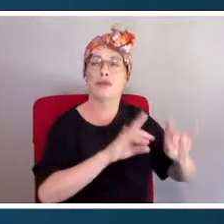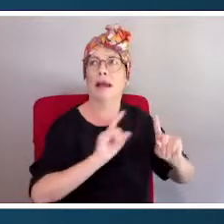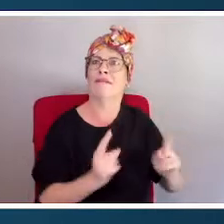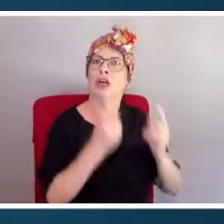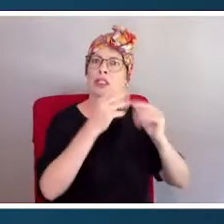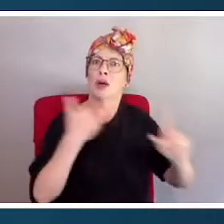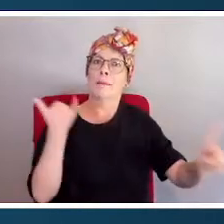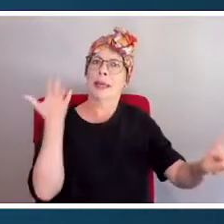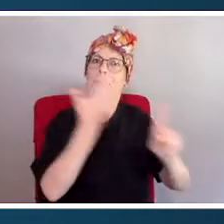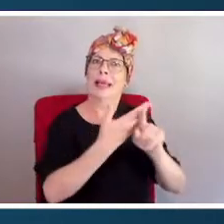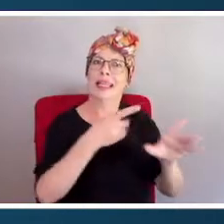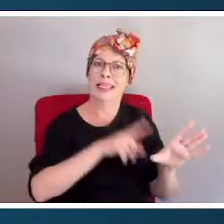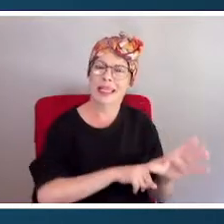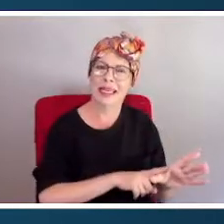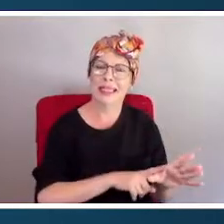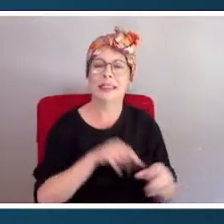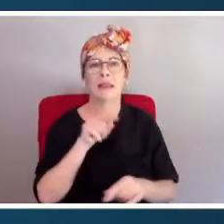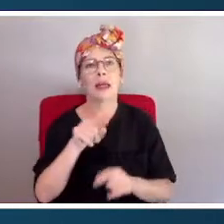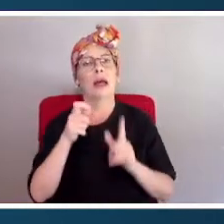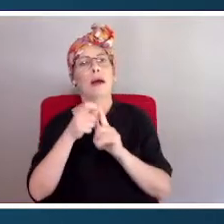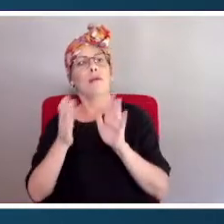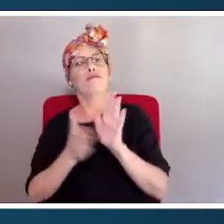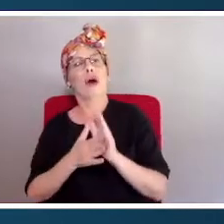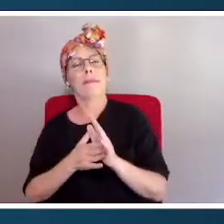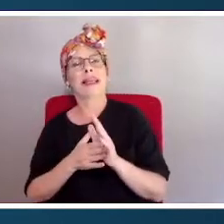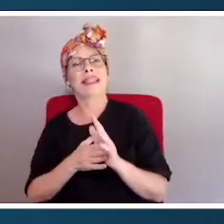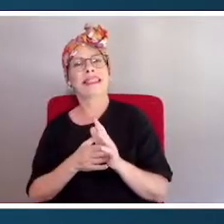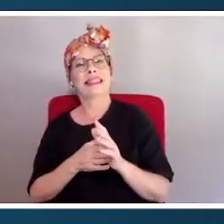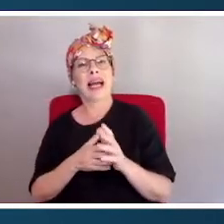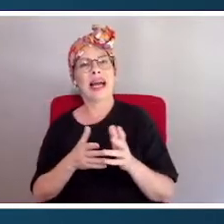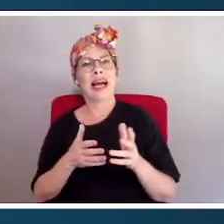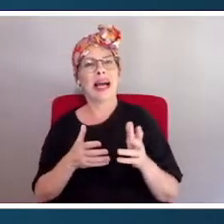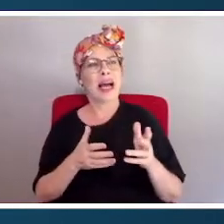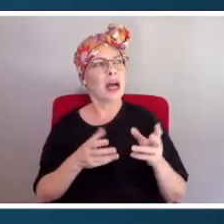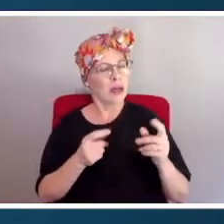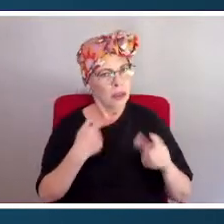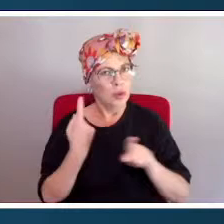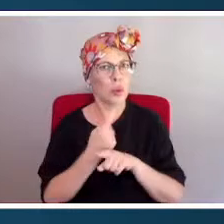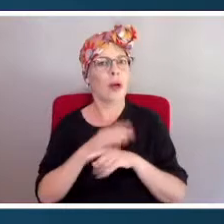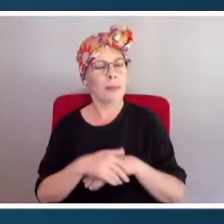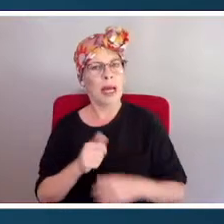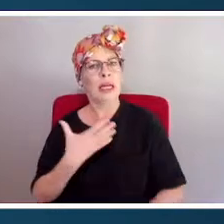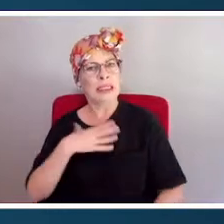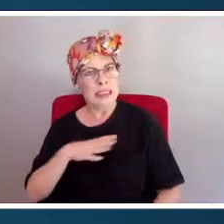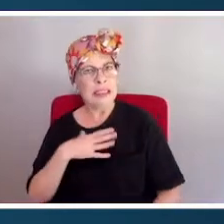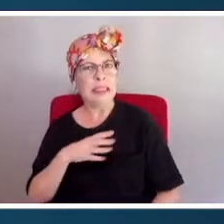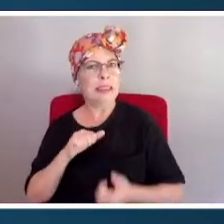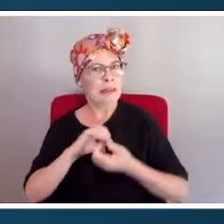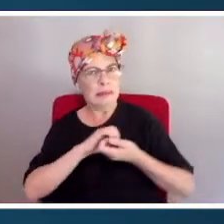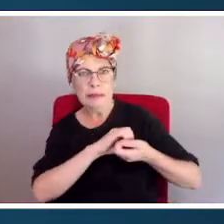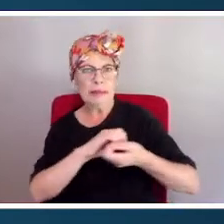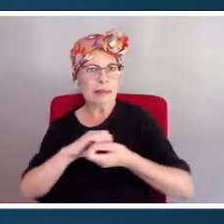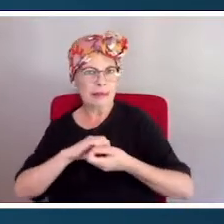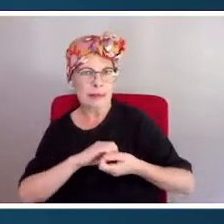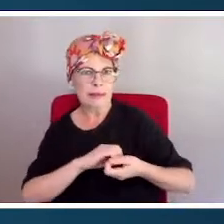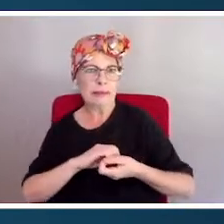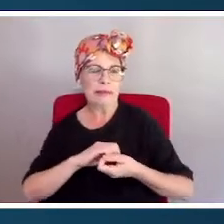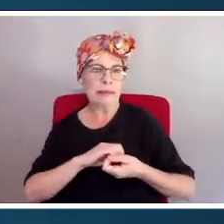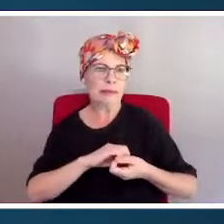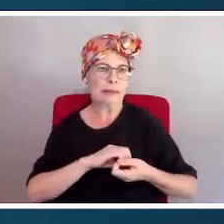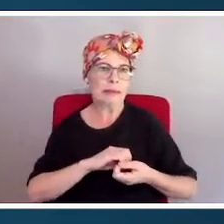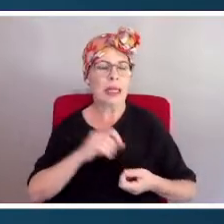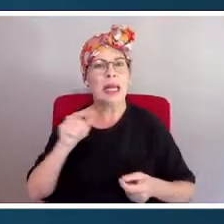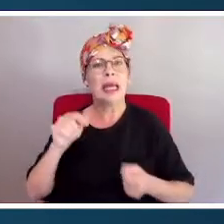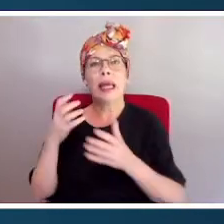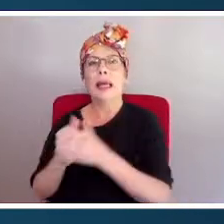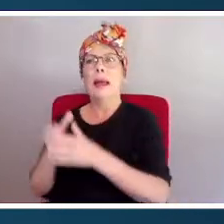relationship. And lastly, we are meeting in the shadows of a much larger meeting in Dubai, the United Nations